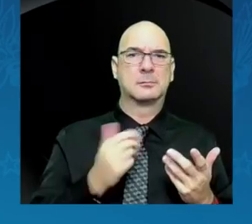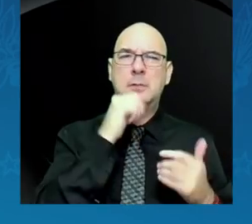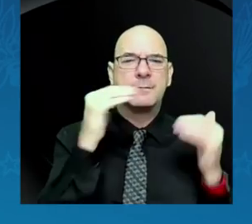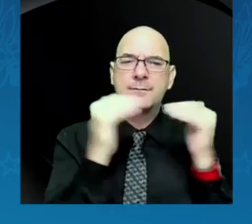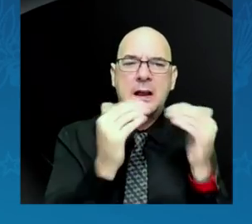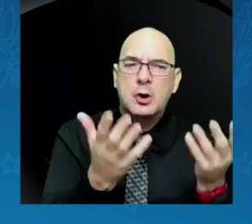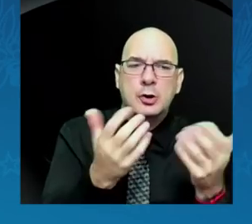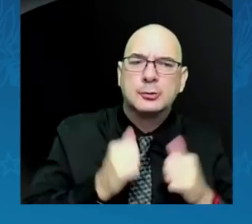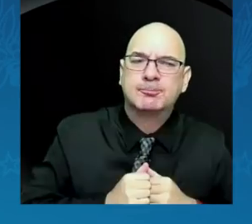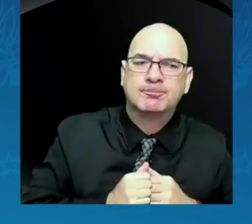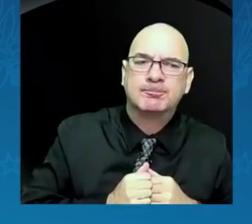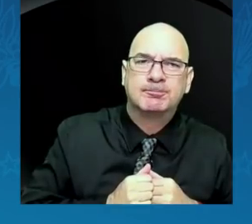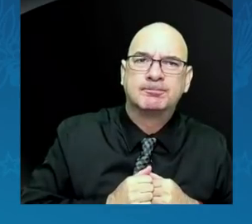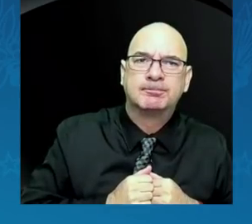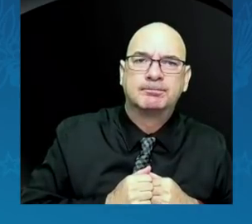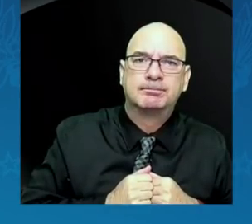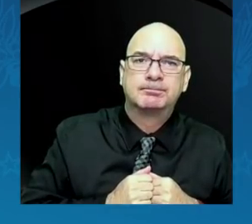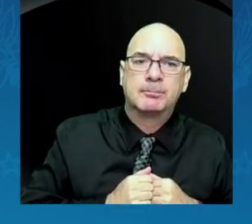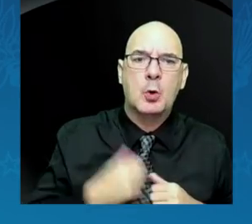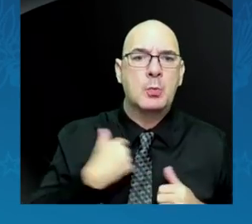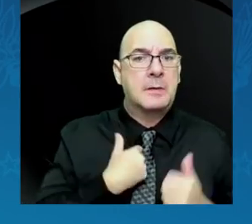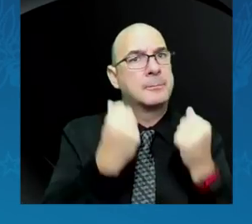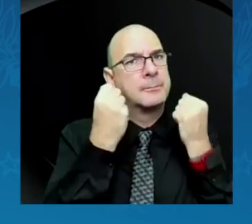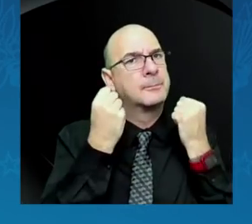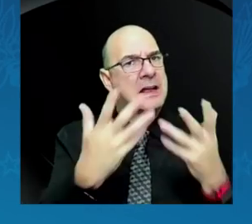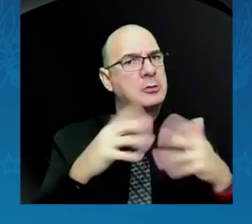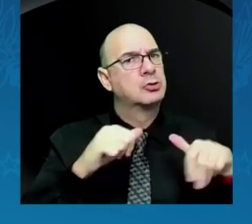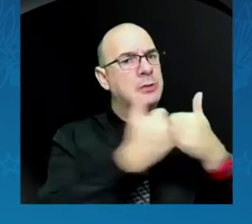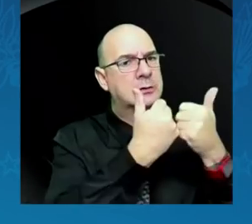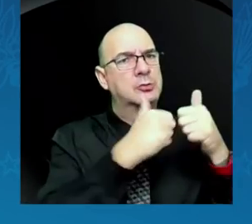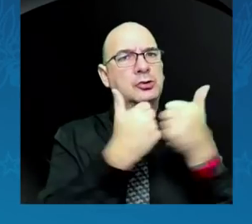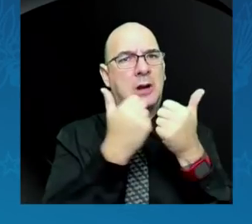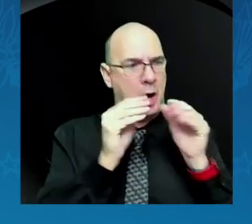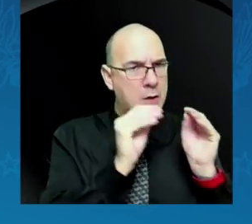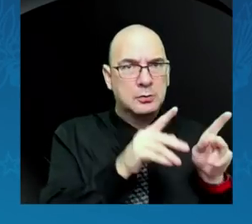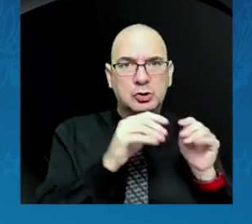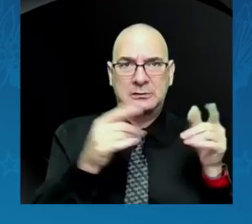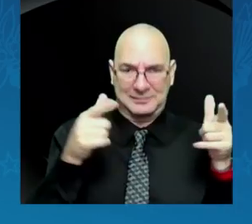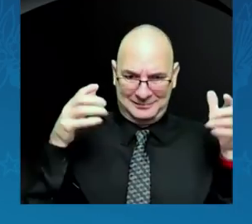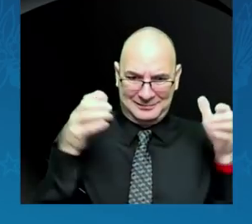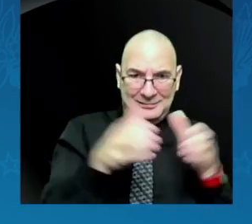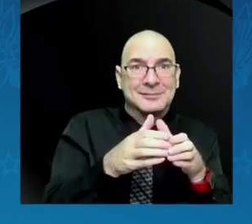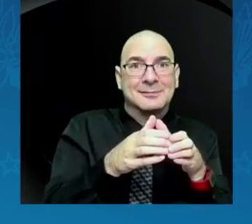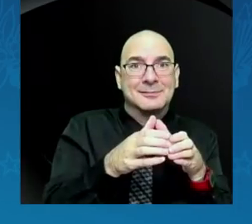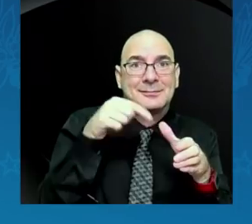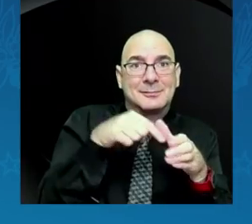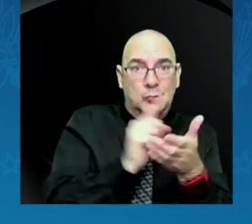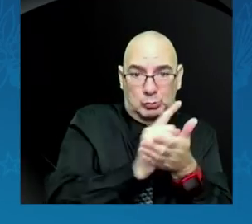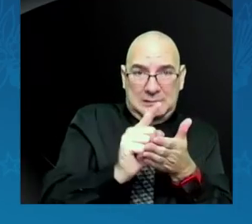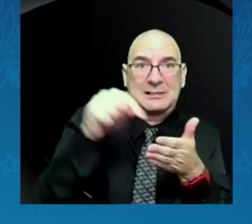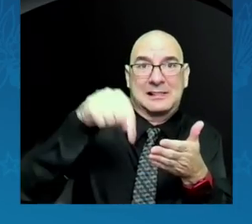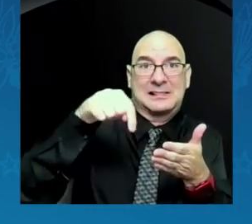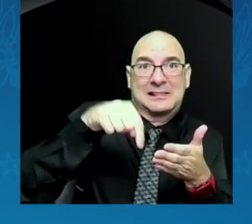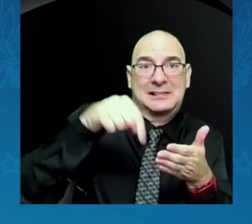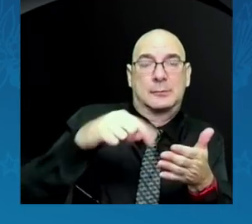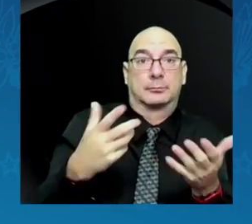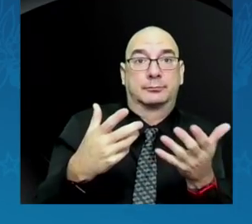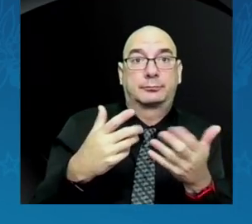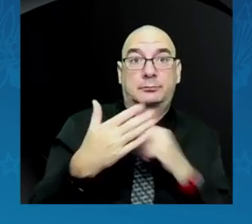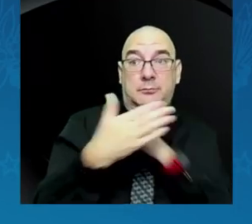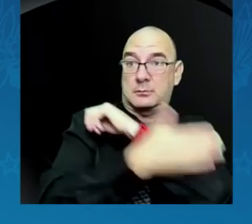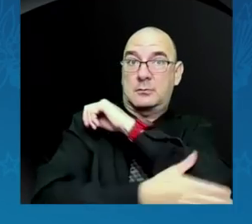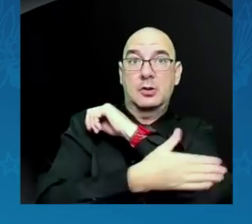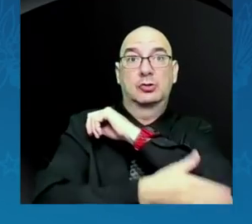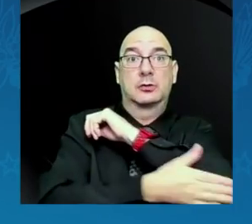we come together during a week like this, nations around the world, to speak